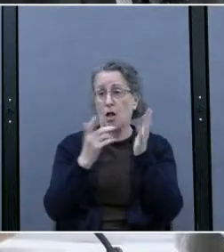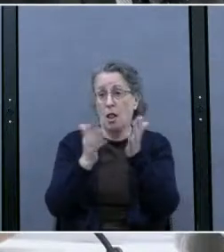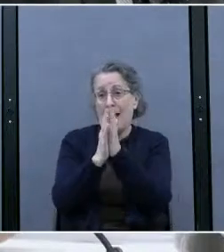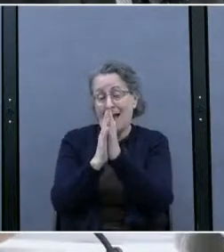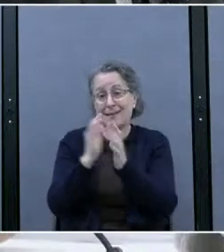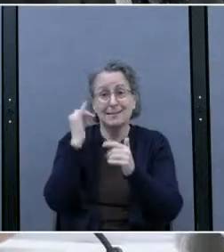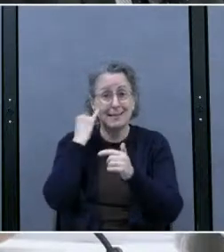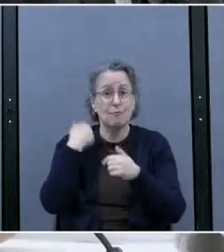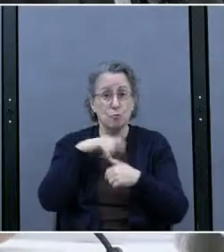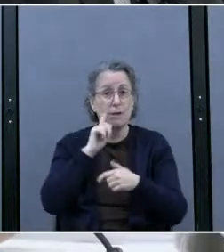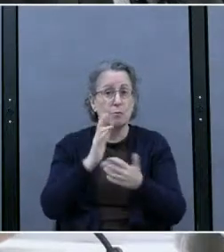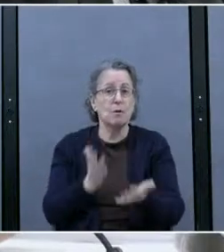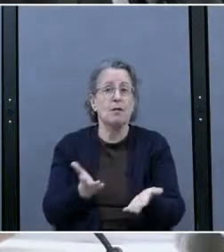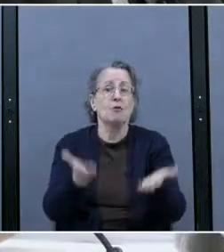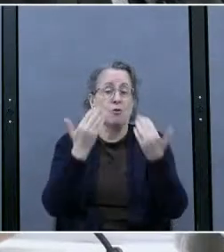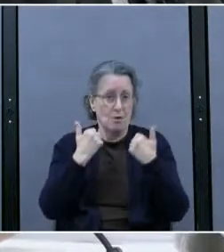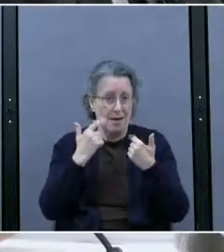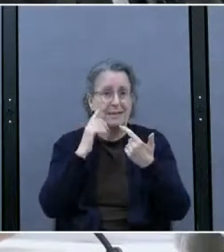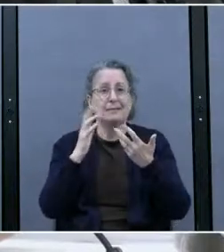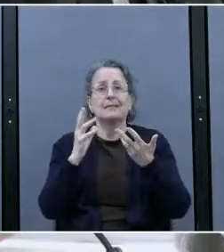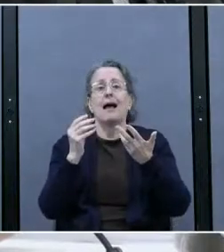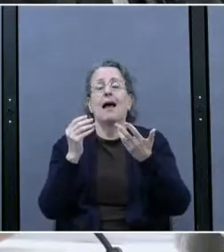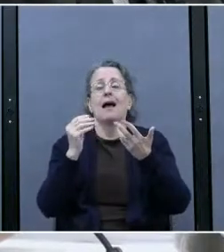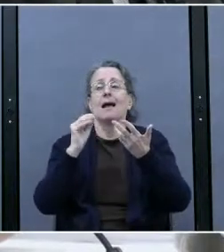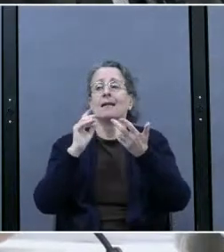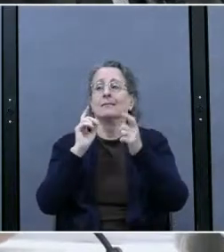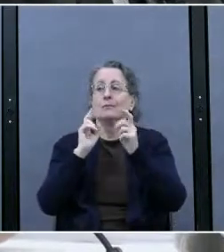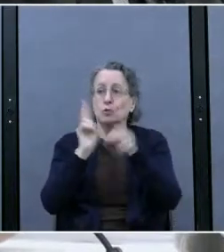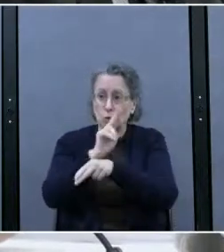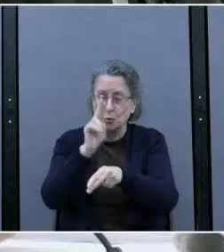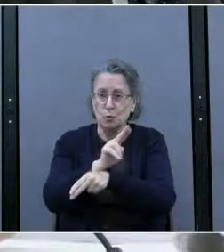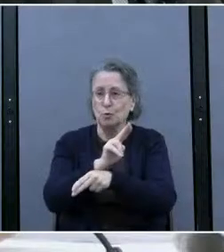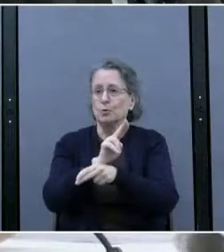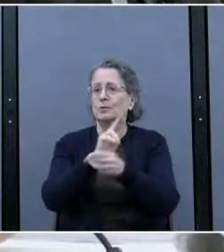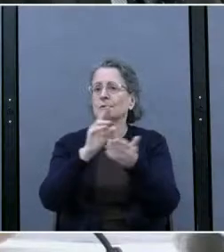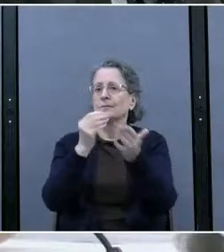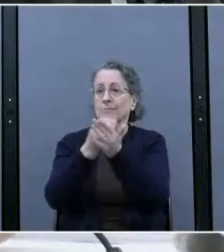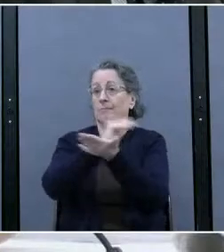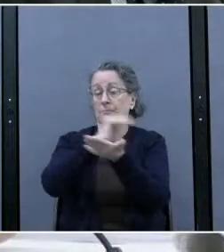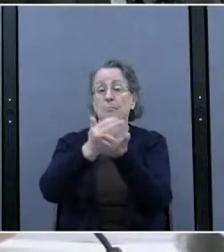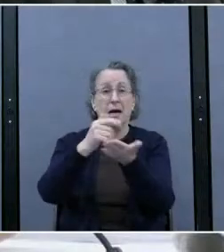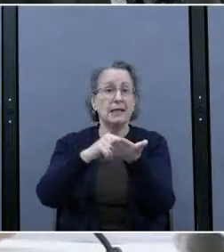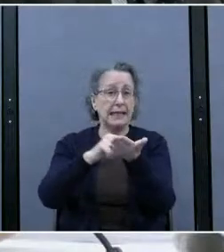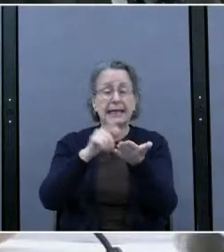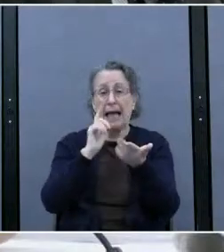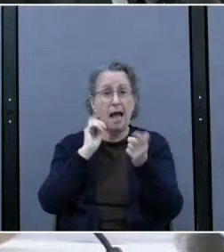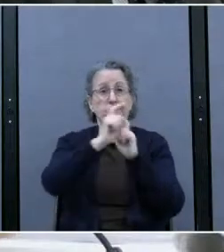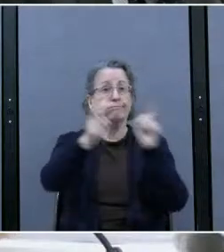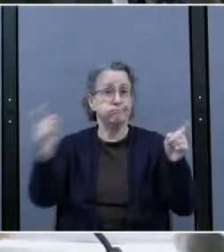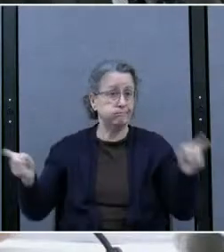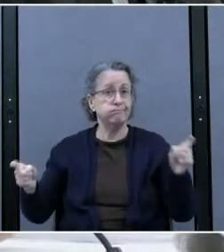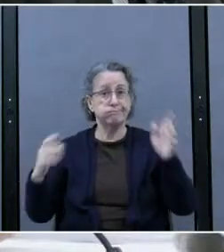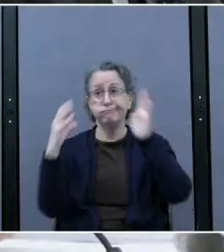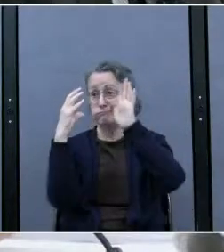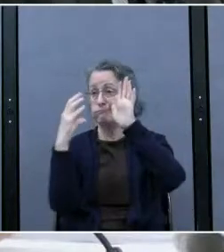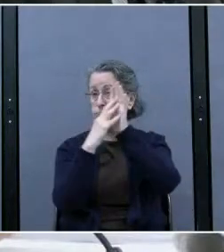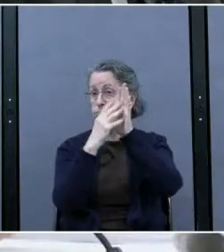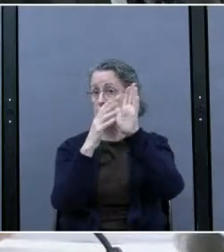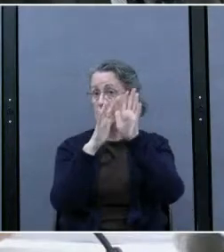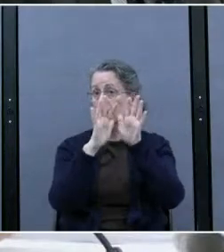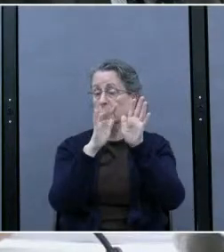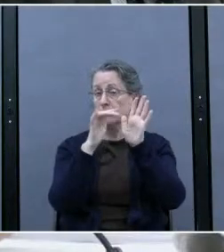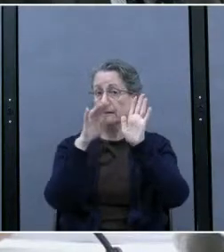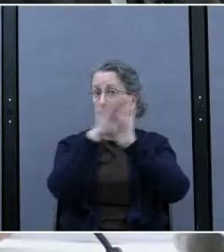a dollar figure. And it's split up in, the way that the committee is described. But the